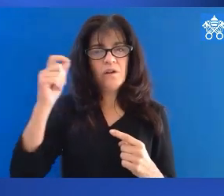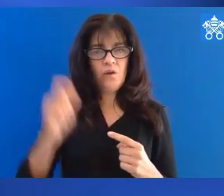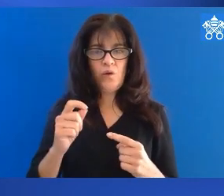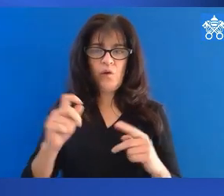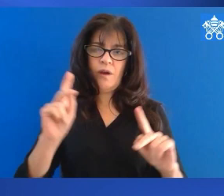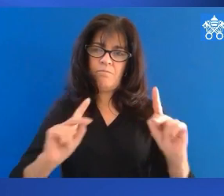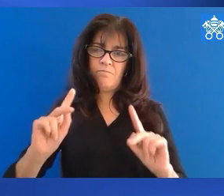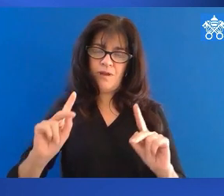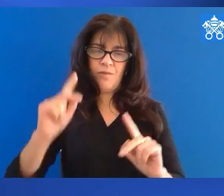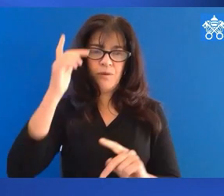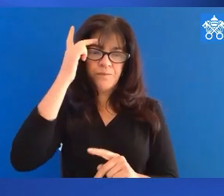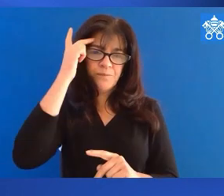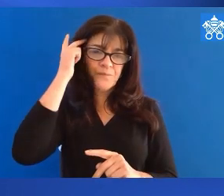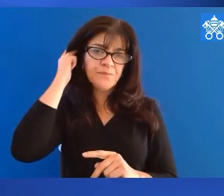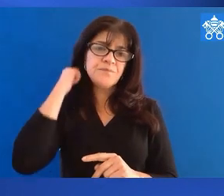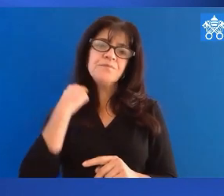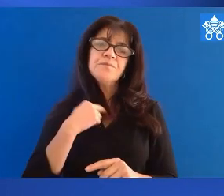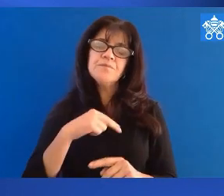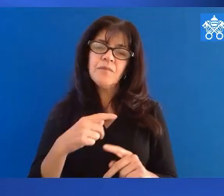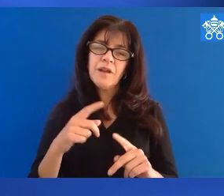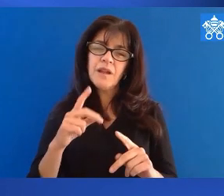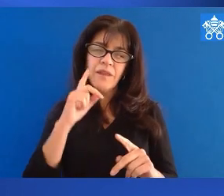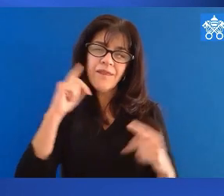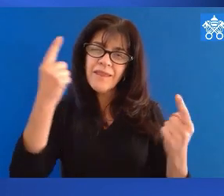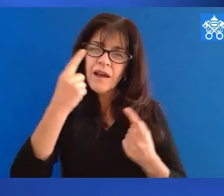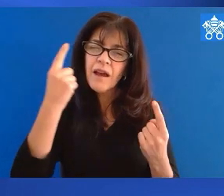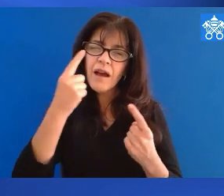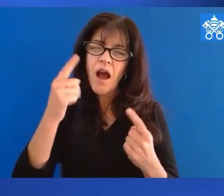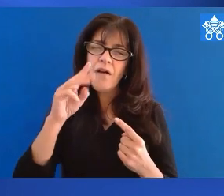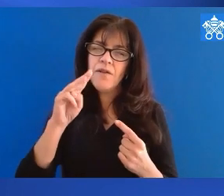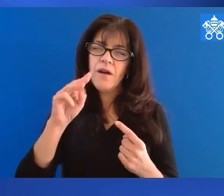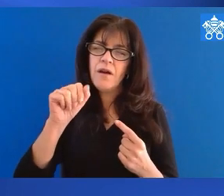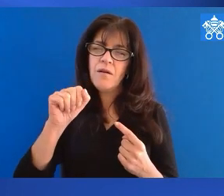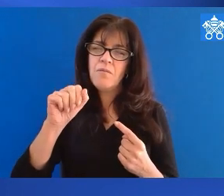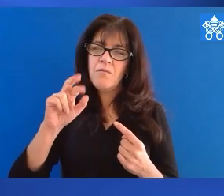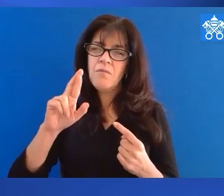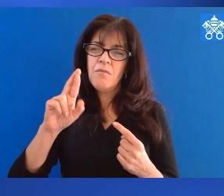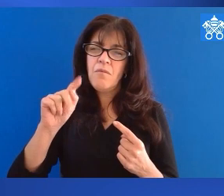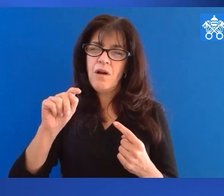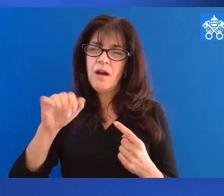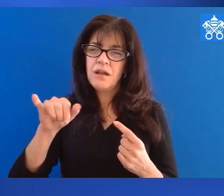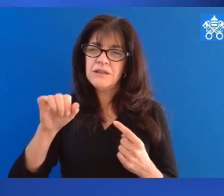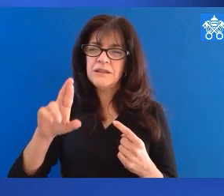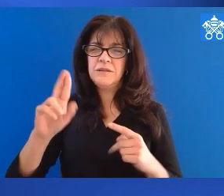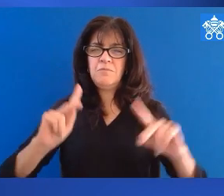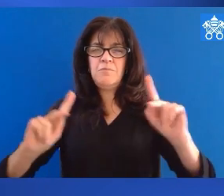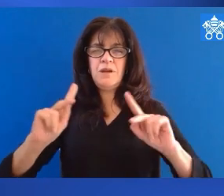With a special thought for the people of Ukraine. Let us think of the martyred people of